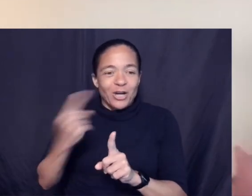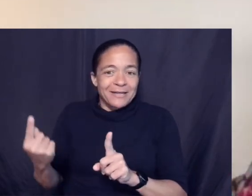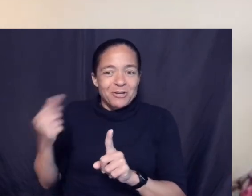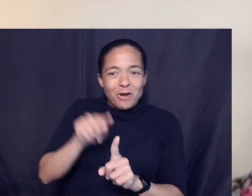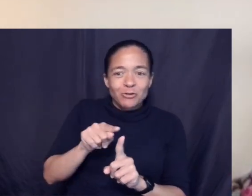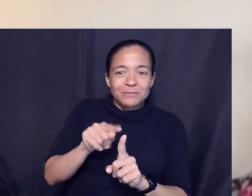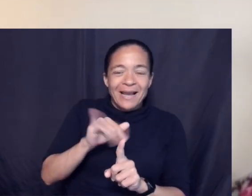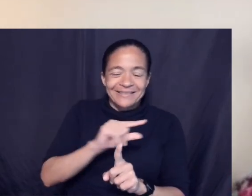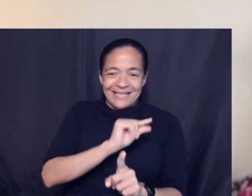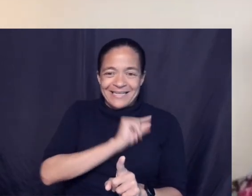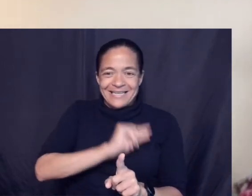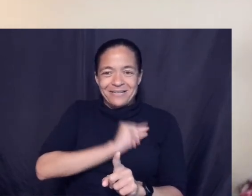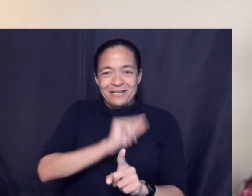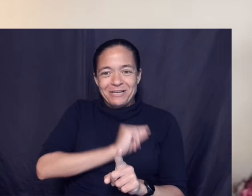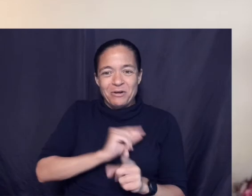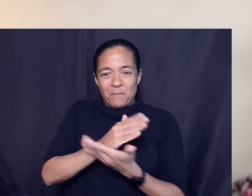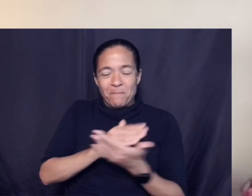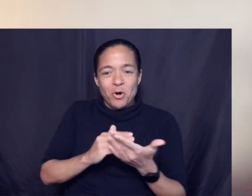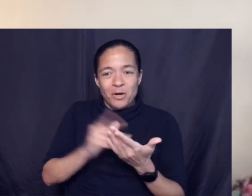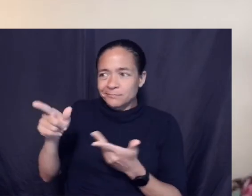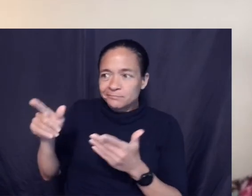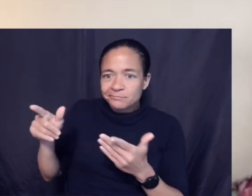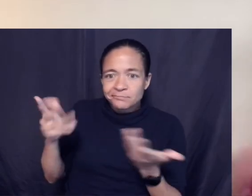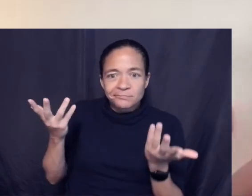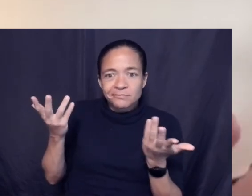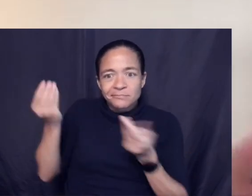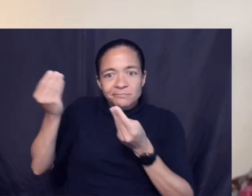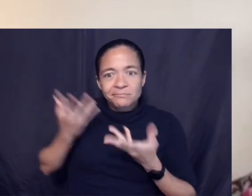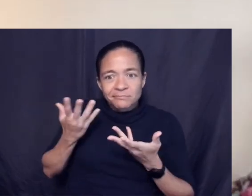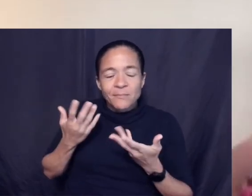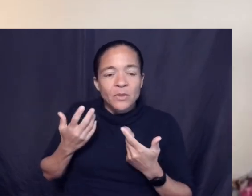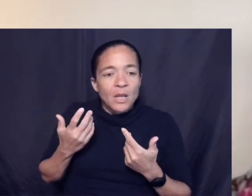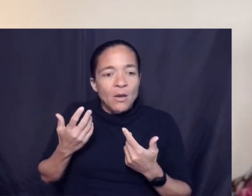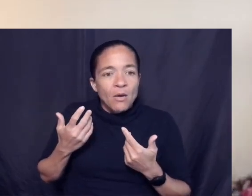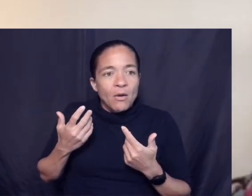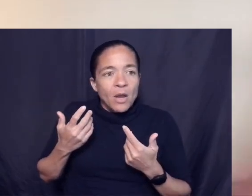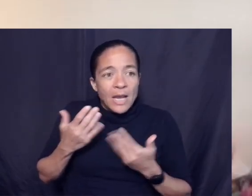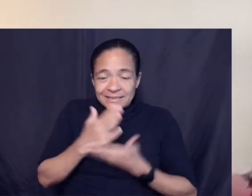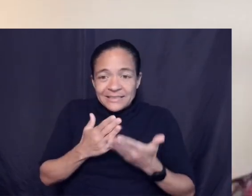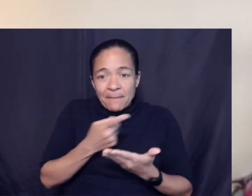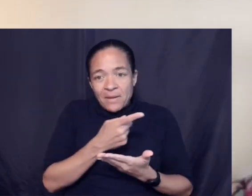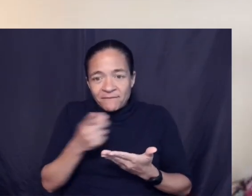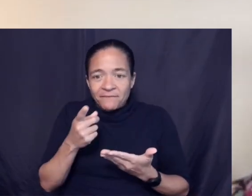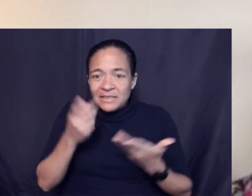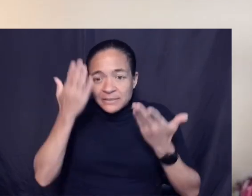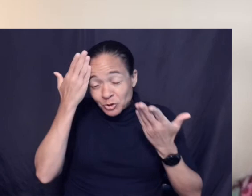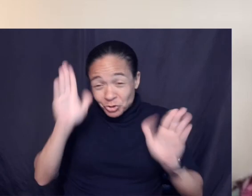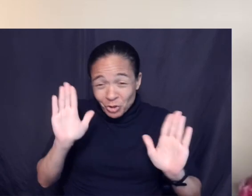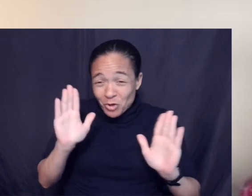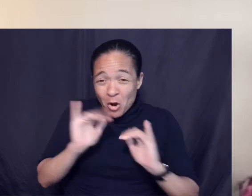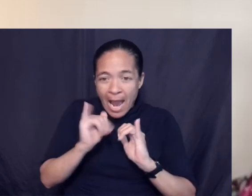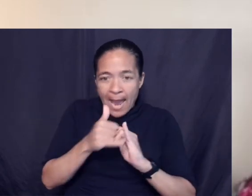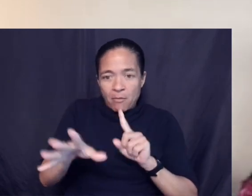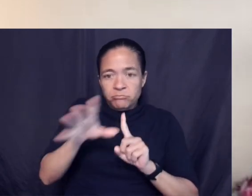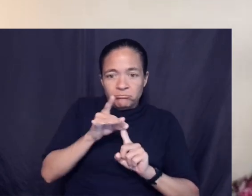kind of, I think, back to that whole guilt issue. And for some of us, there was nothing to prevent. We still don't know how we got it,